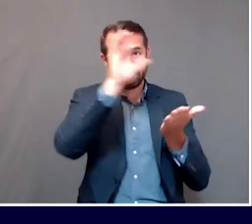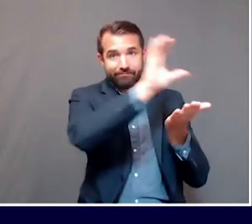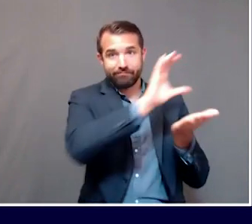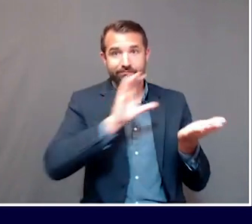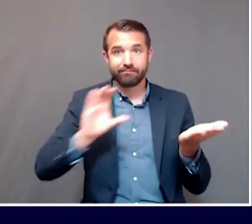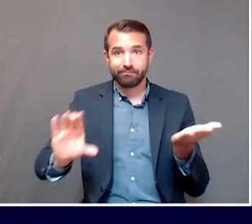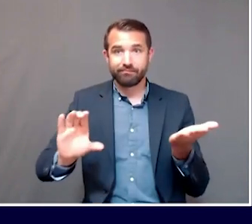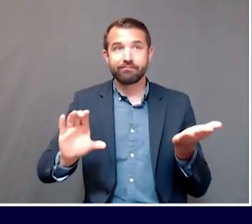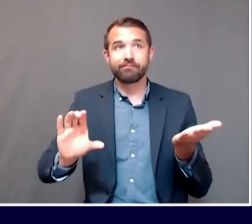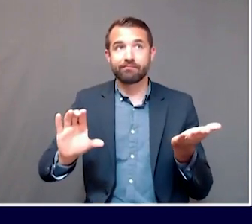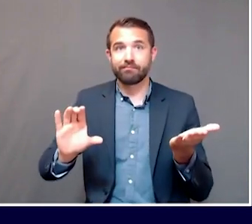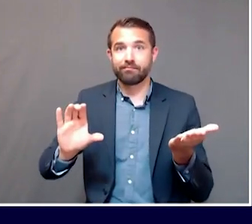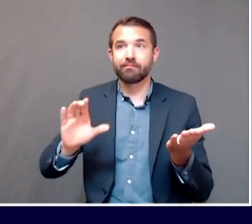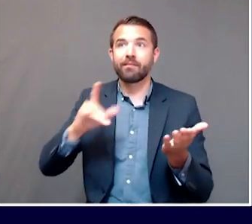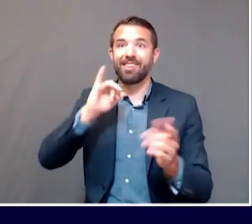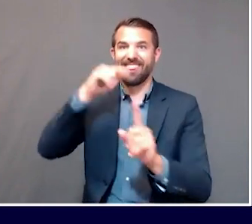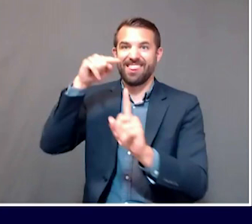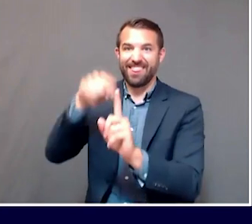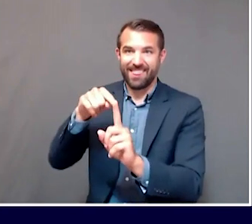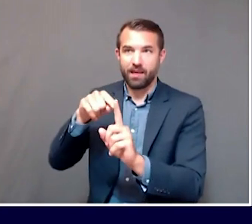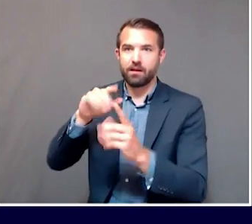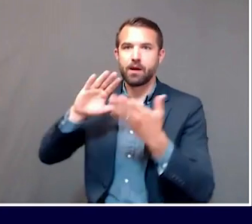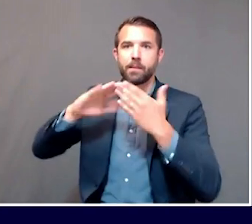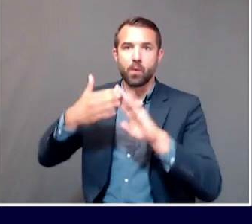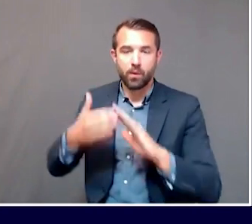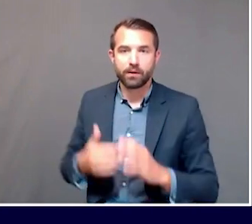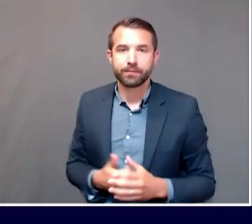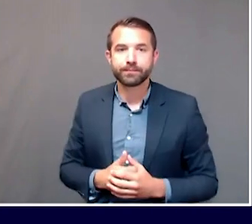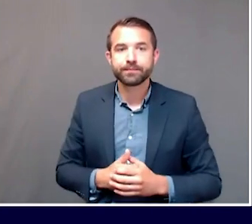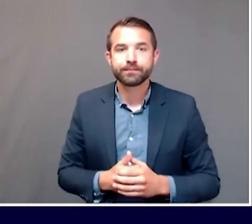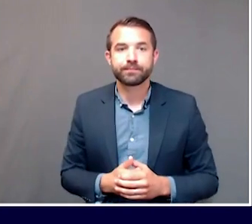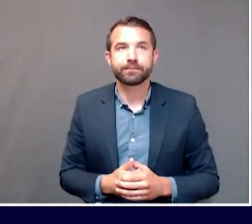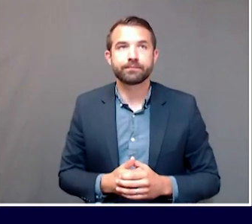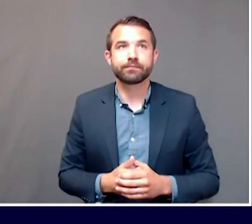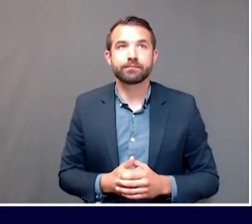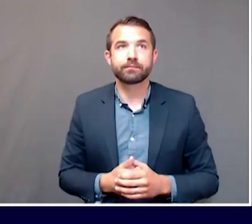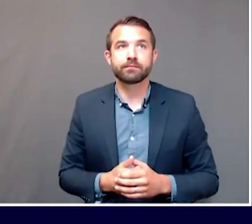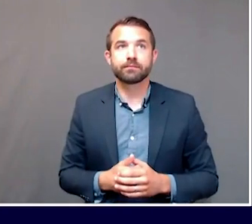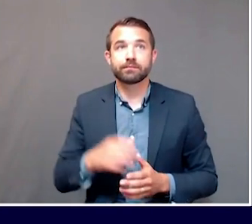Patrick, I did not watch the press conference. From the press